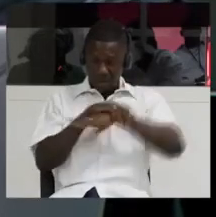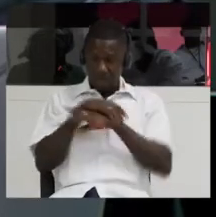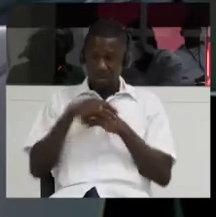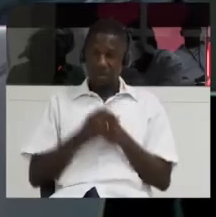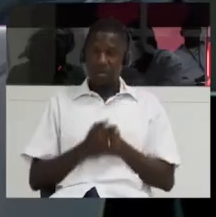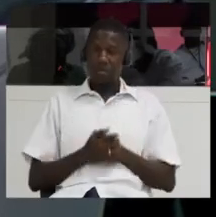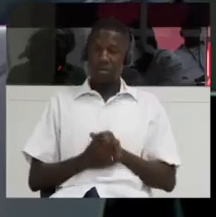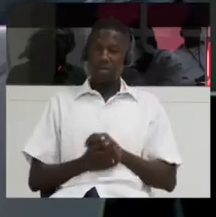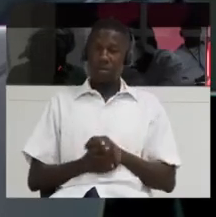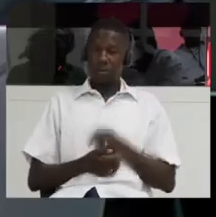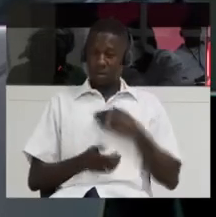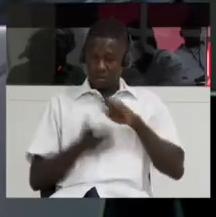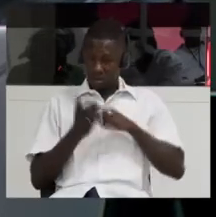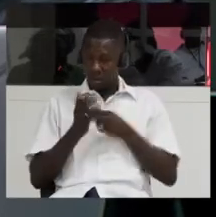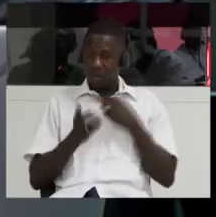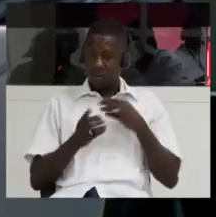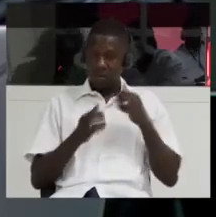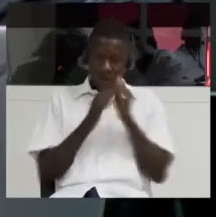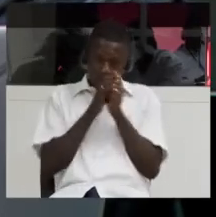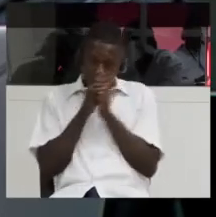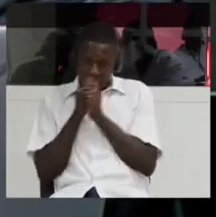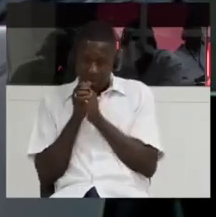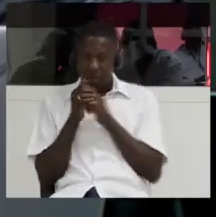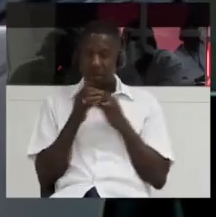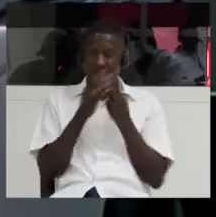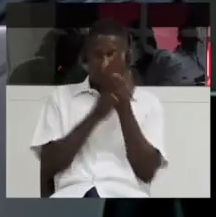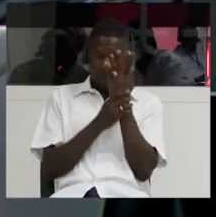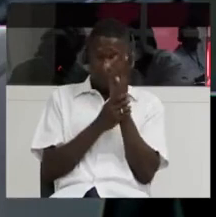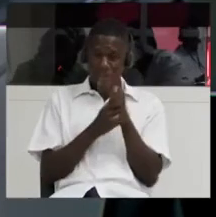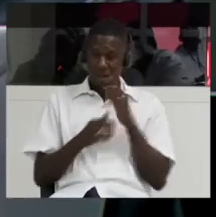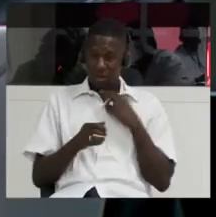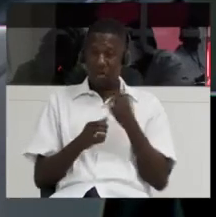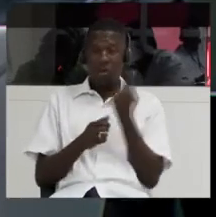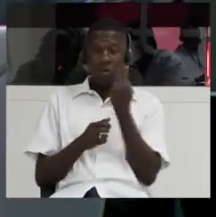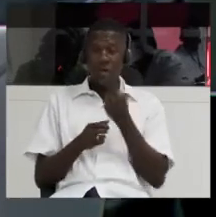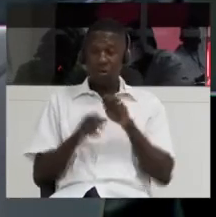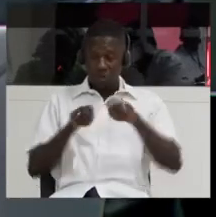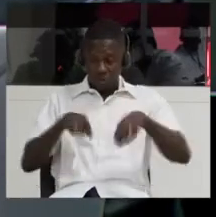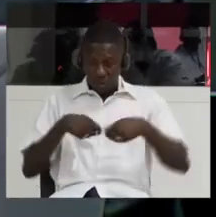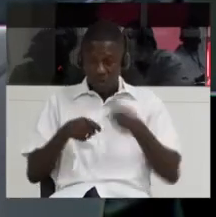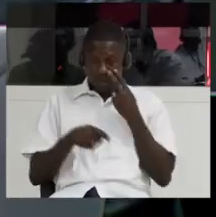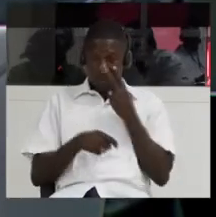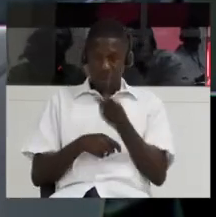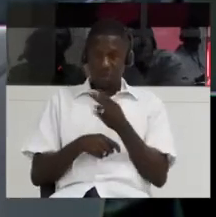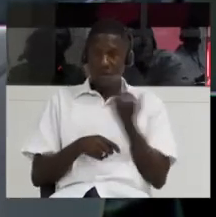What you're saying? Yes. But and that his boots were visible from where you were standing? Yes.